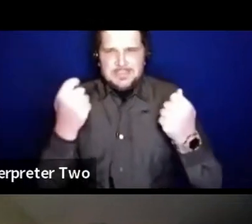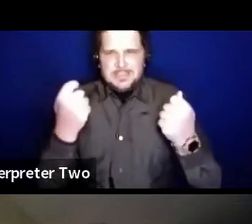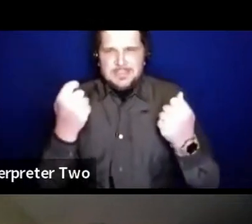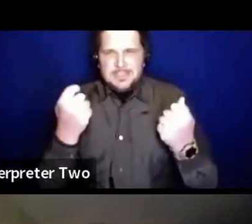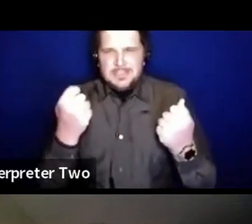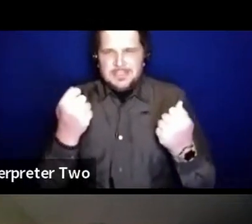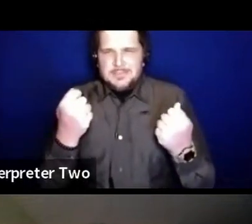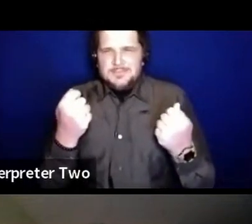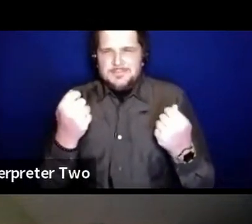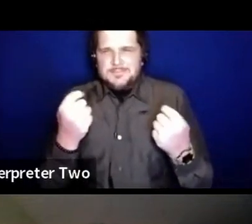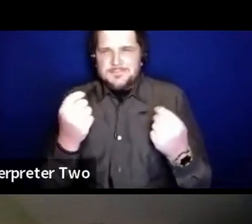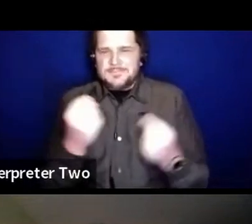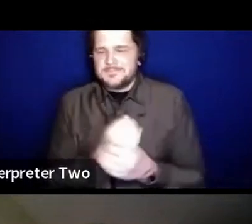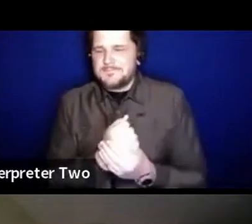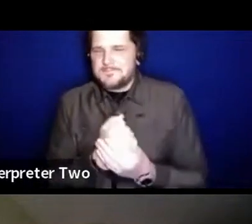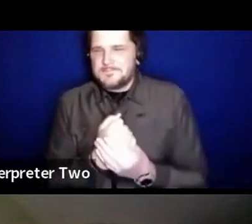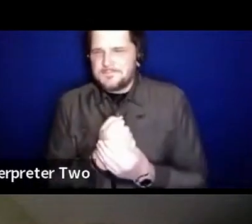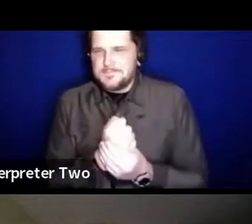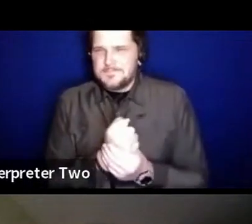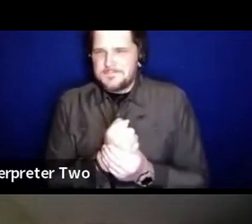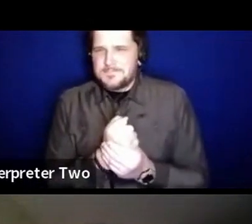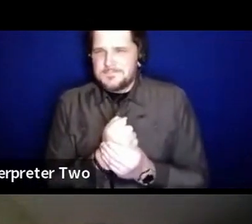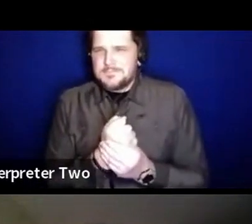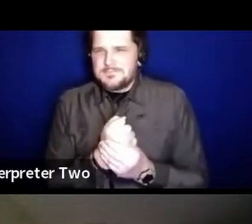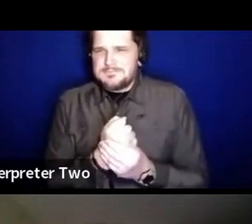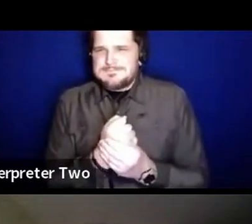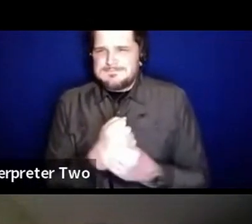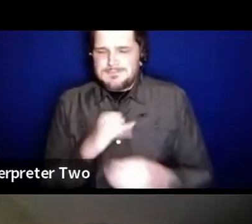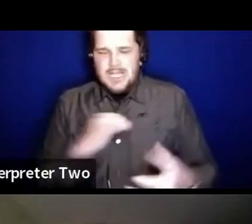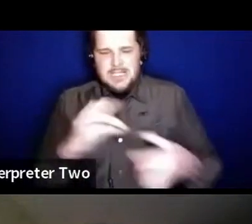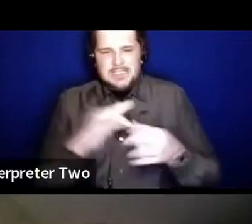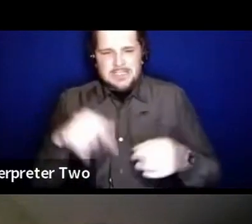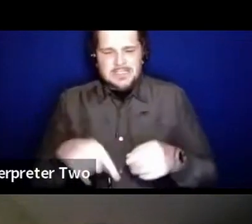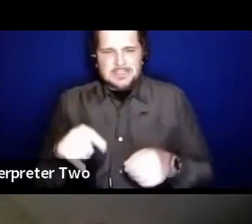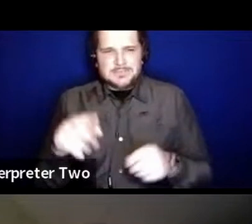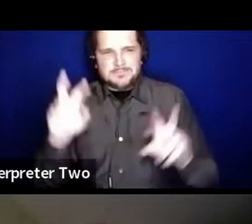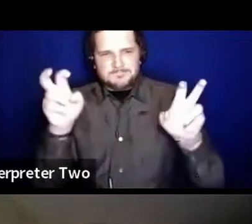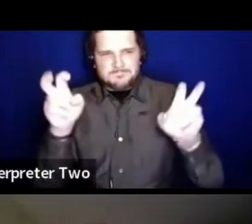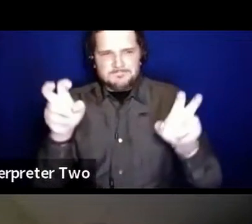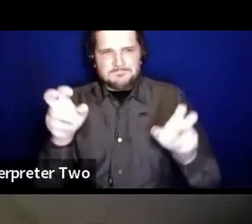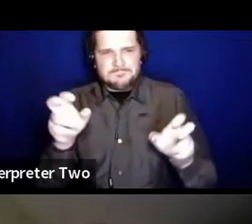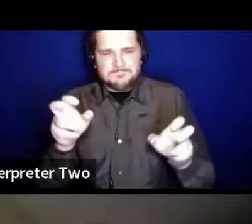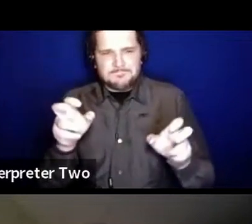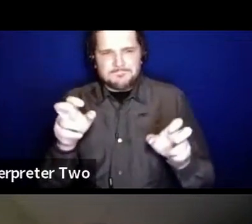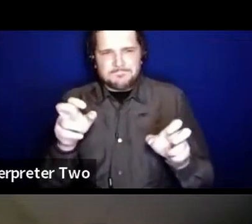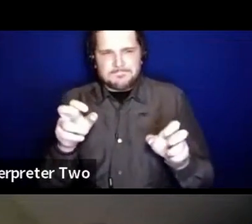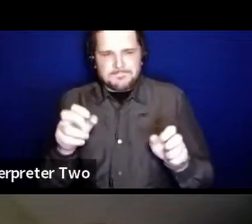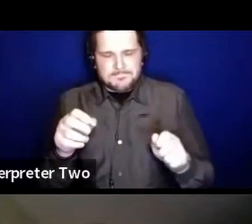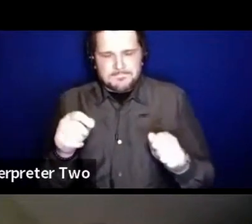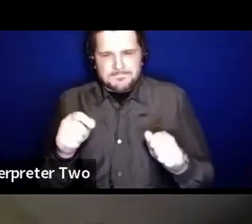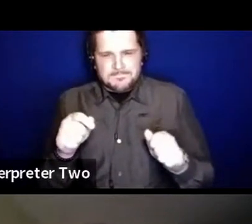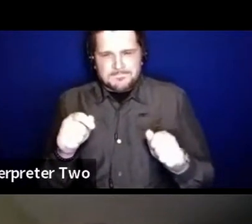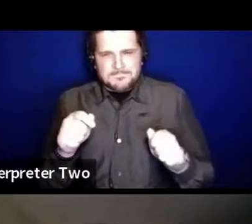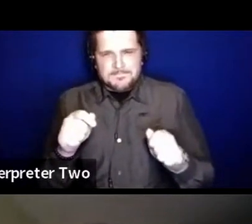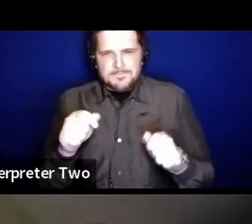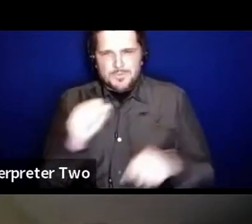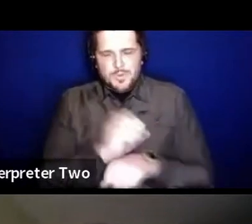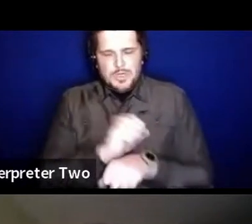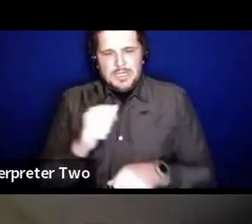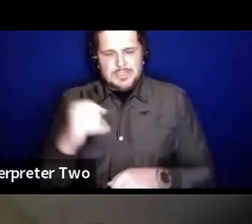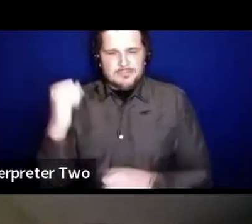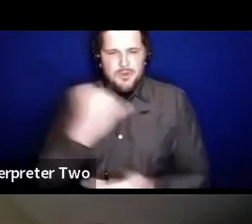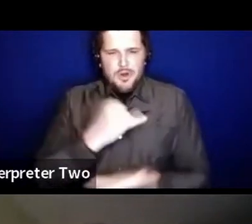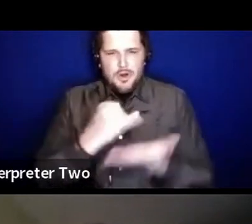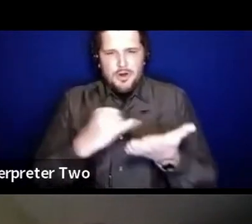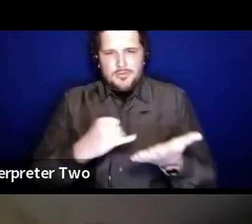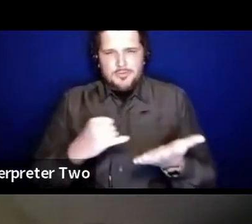personally, I connect to this topic through both working as an artist